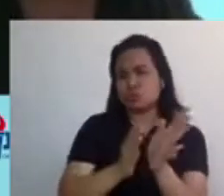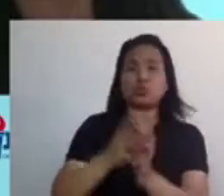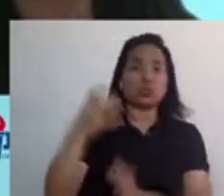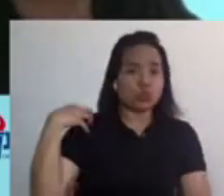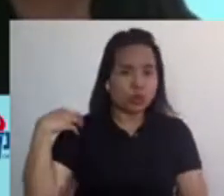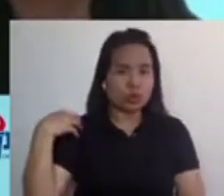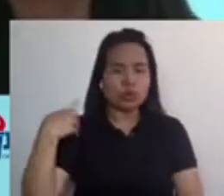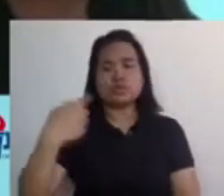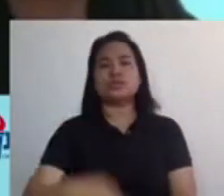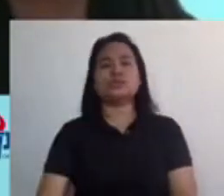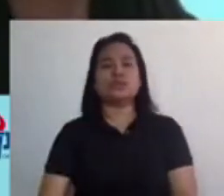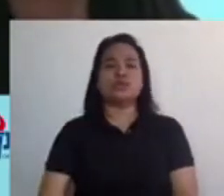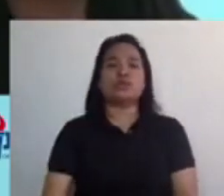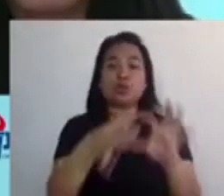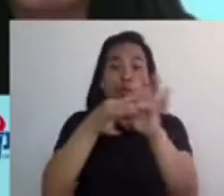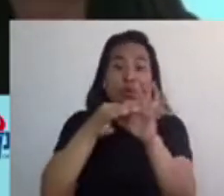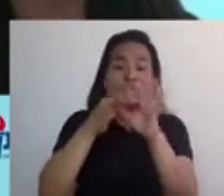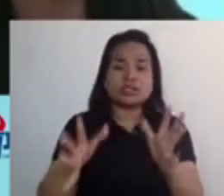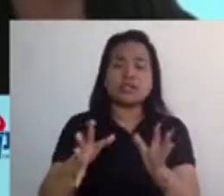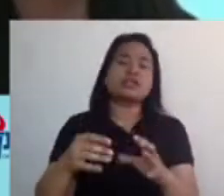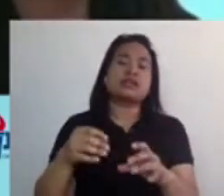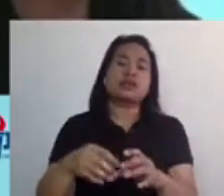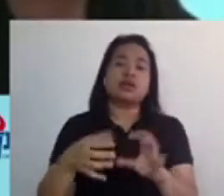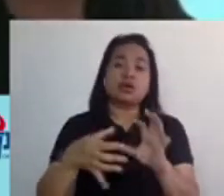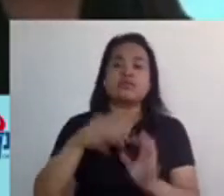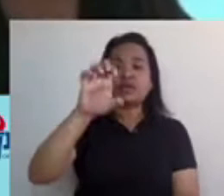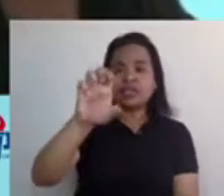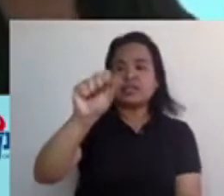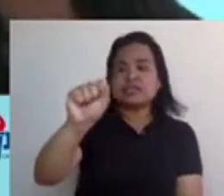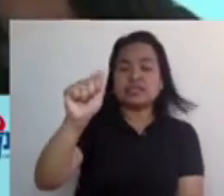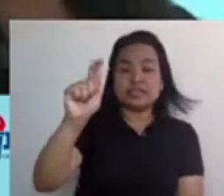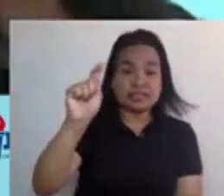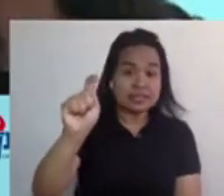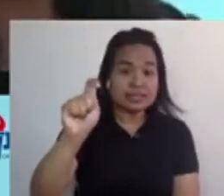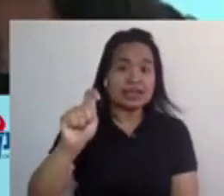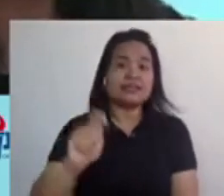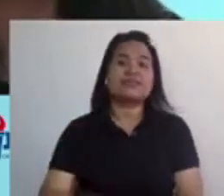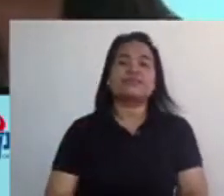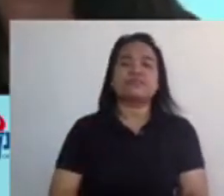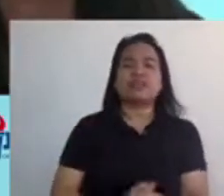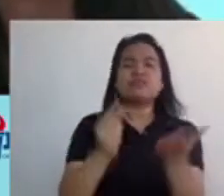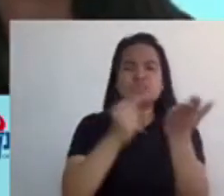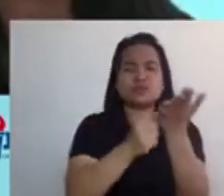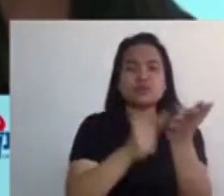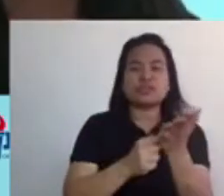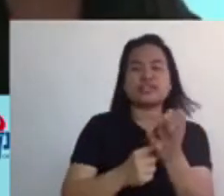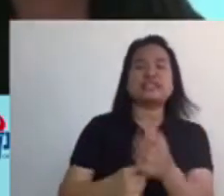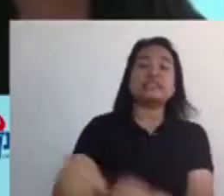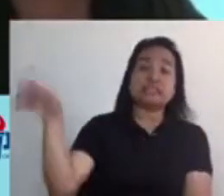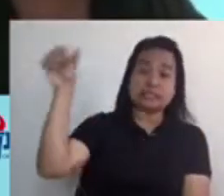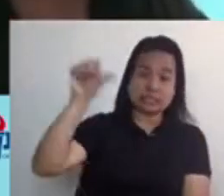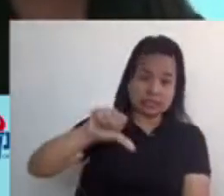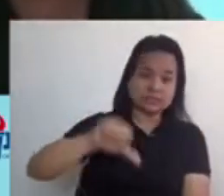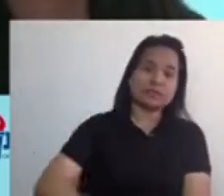your ESAT and IPCRF BP, then that is equivalent to a rating of 2. So just a